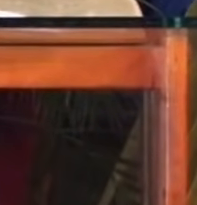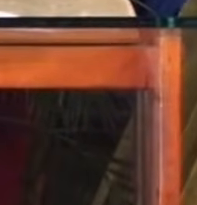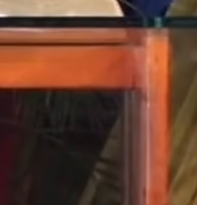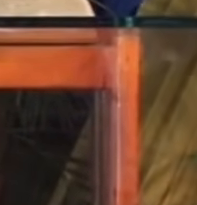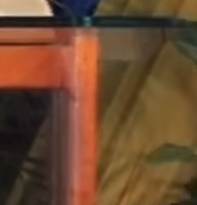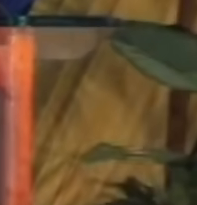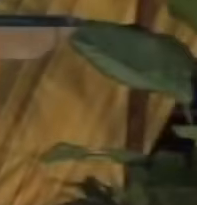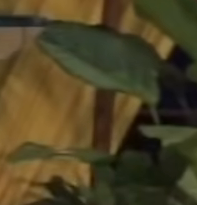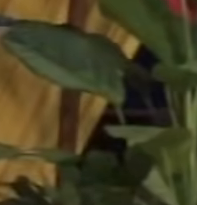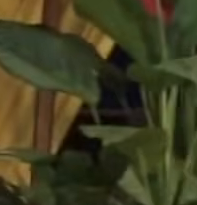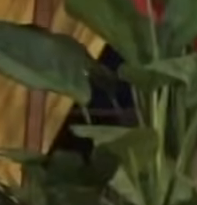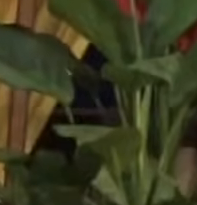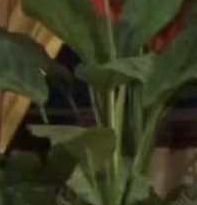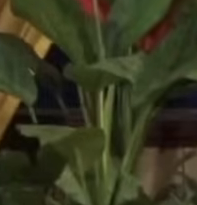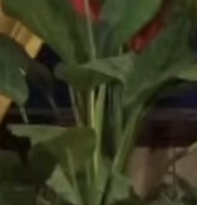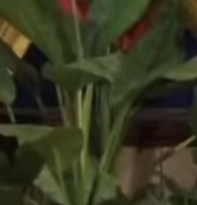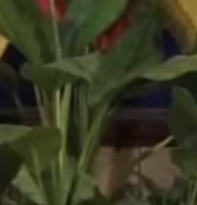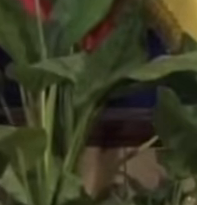Hear the preacher.